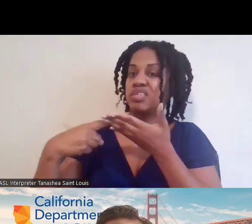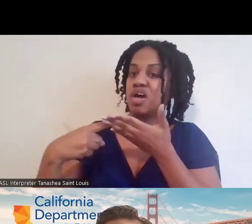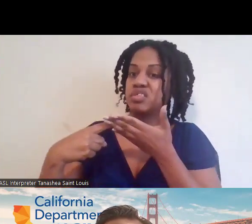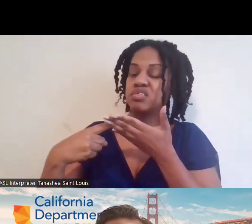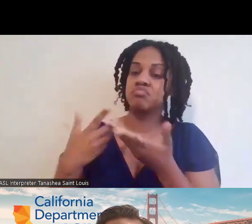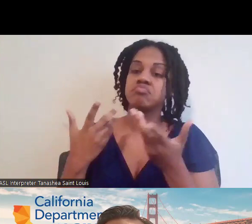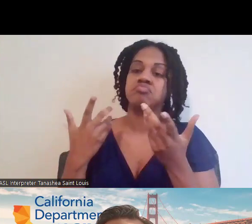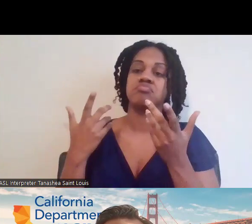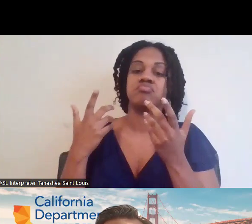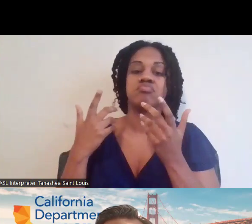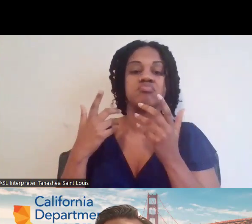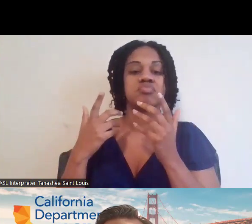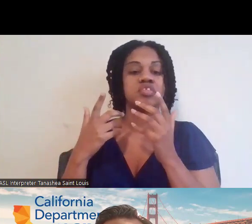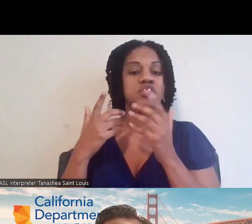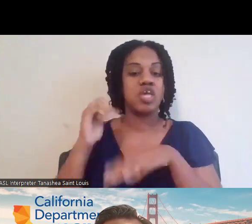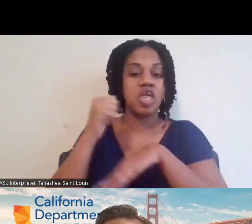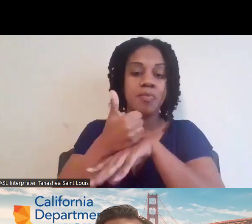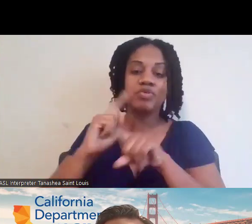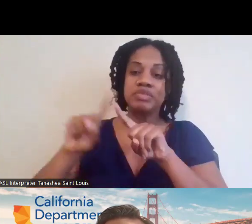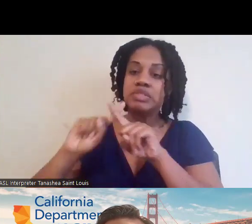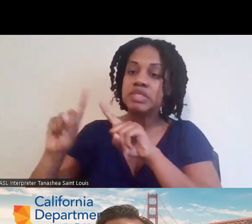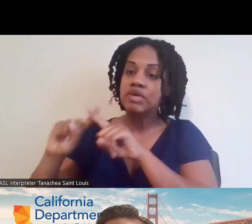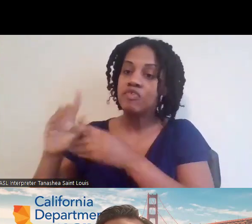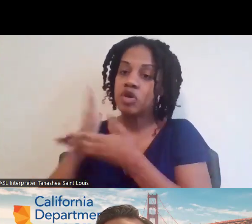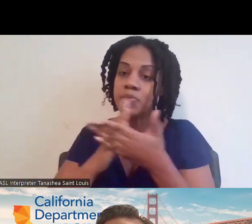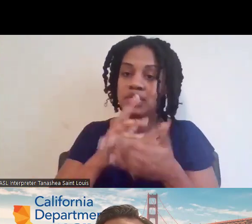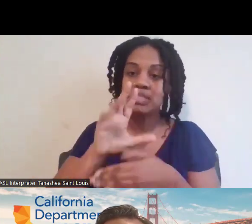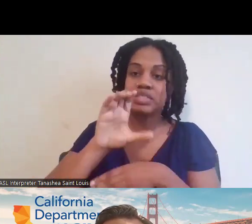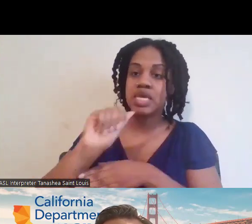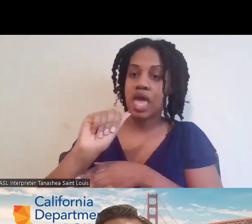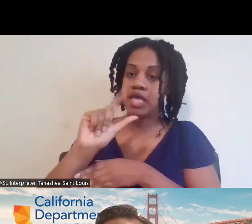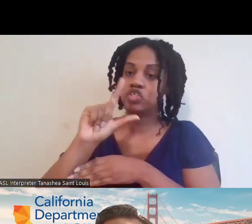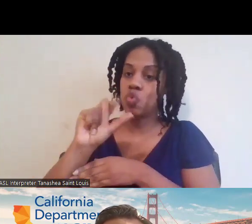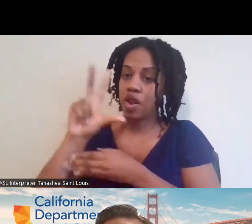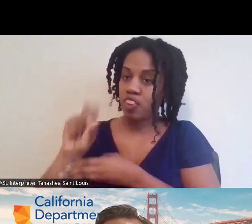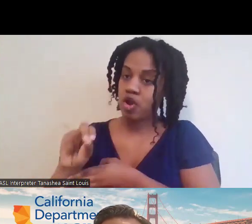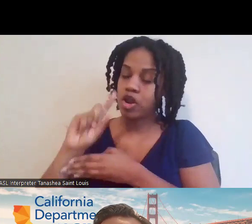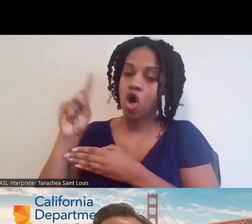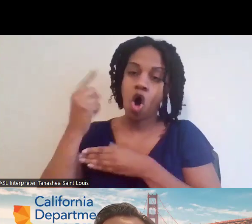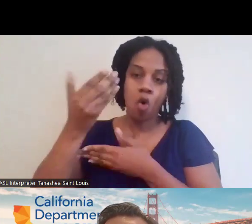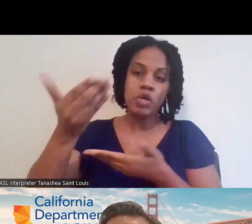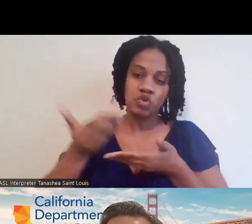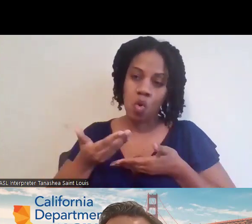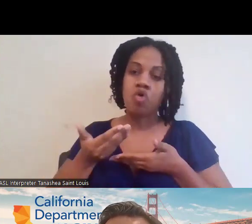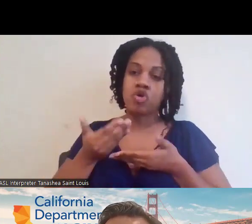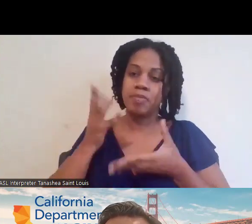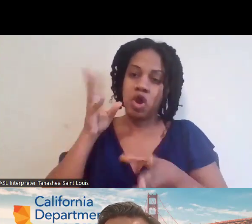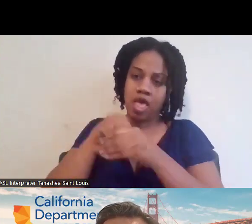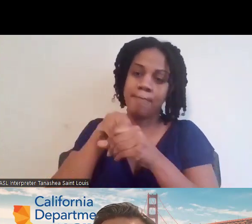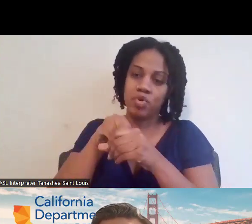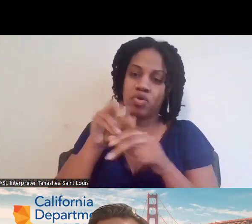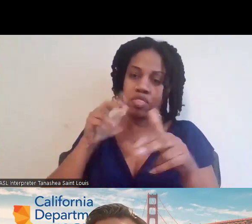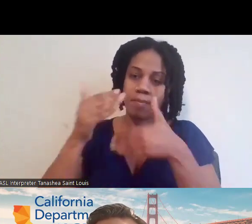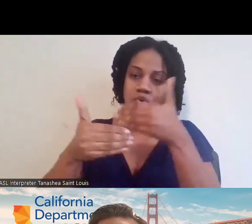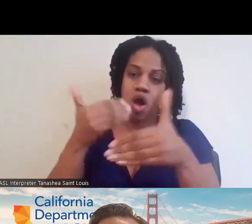we move forward to implement the different components of CA 2030, and always welcome your input into the process.